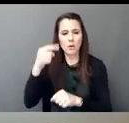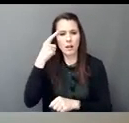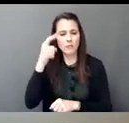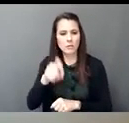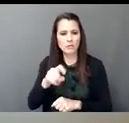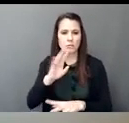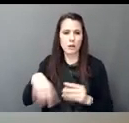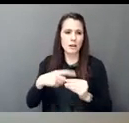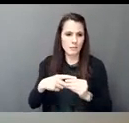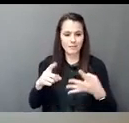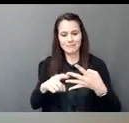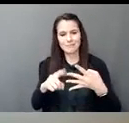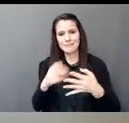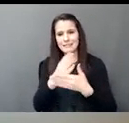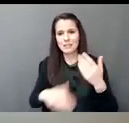Section 504.